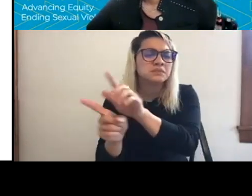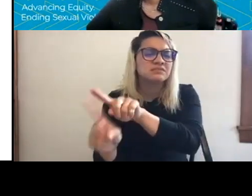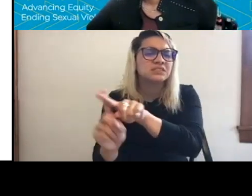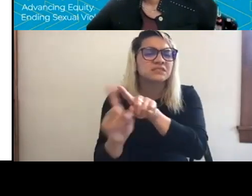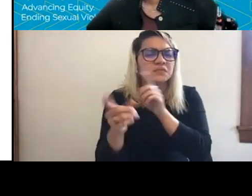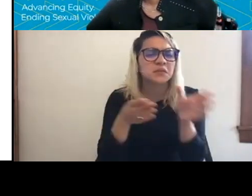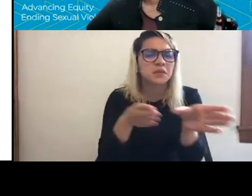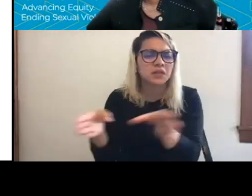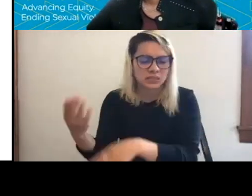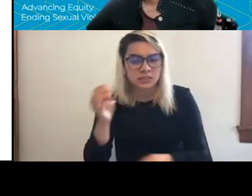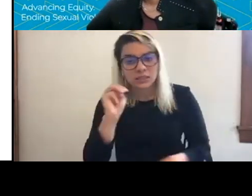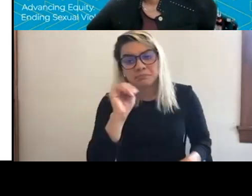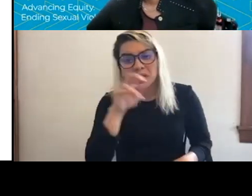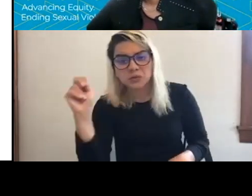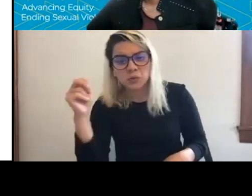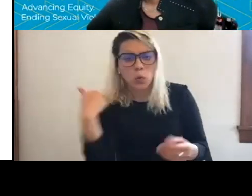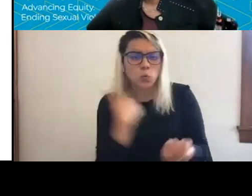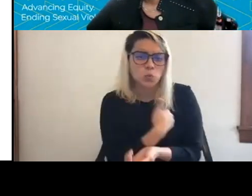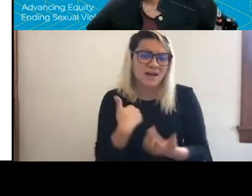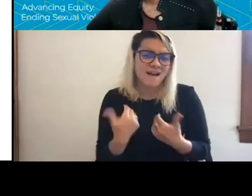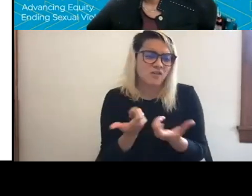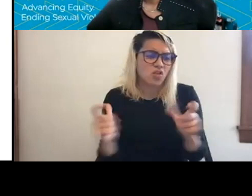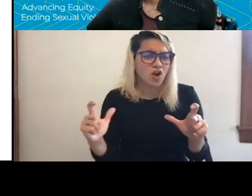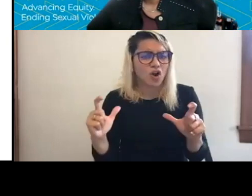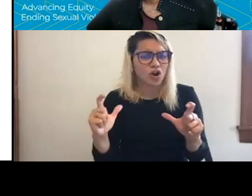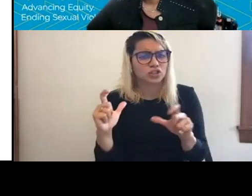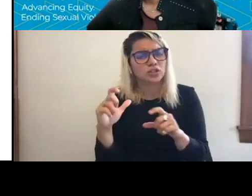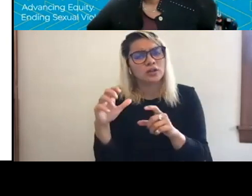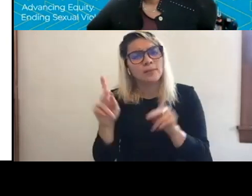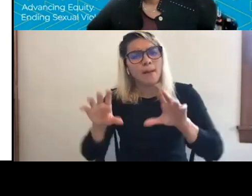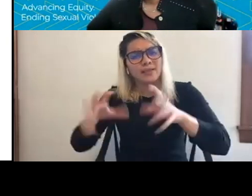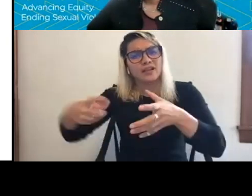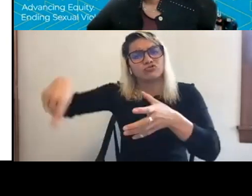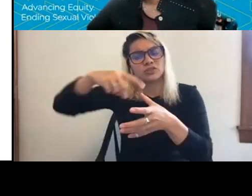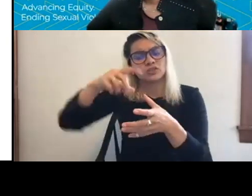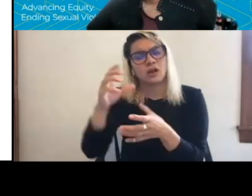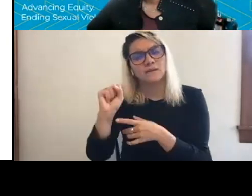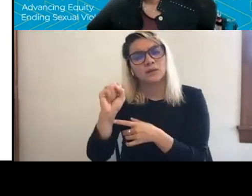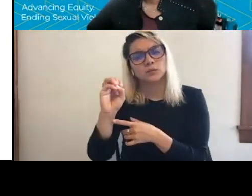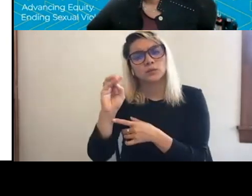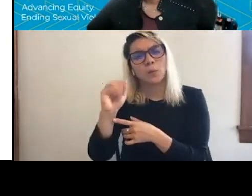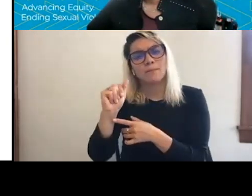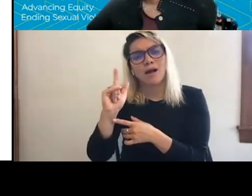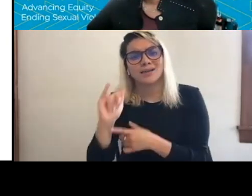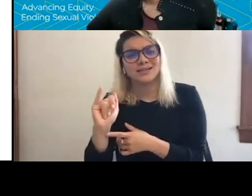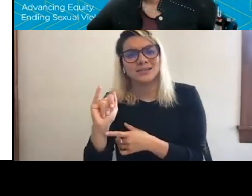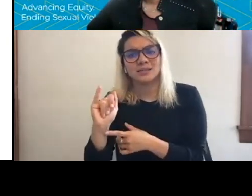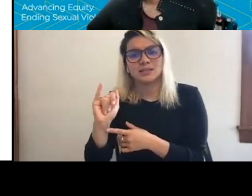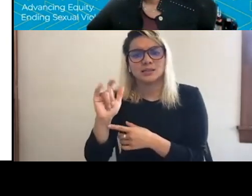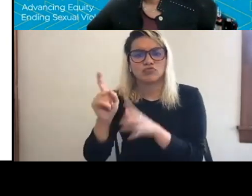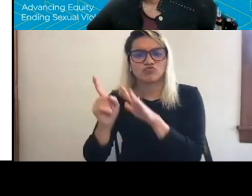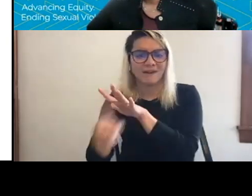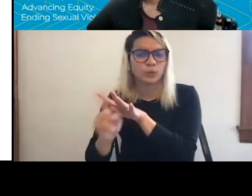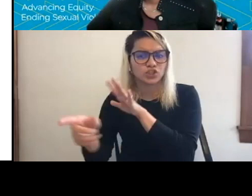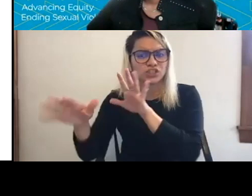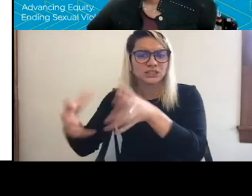do have a large population of Somali refugees. So it was like a anti-Muslim,